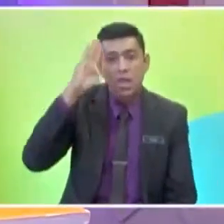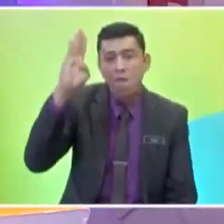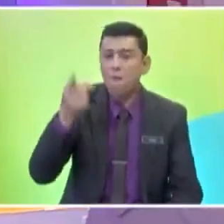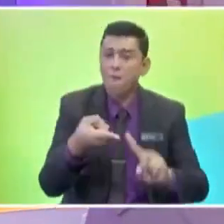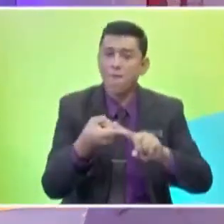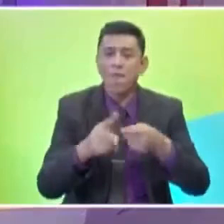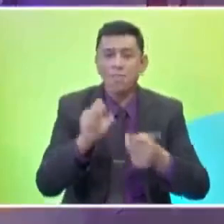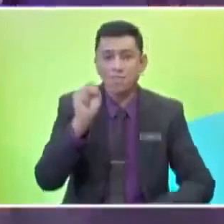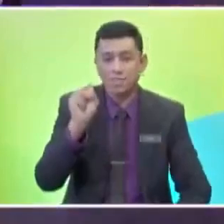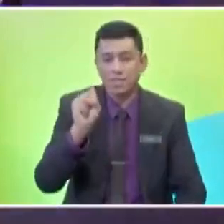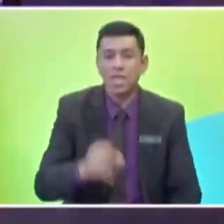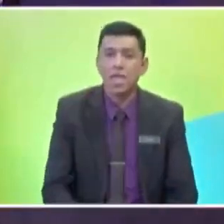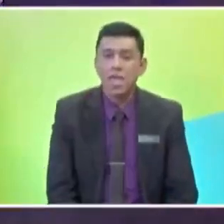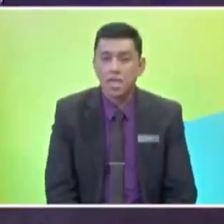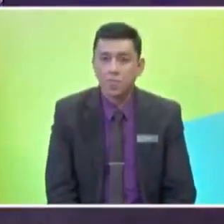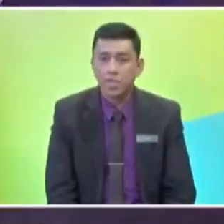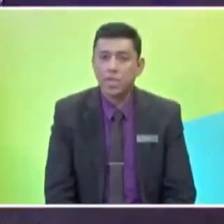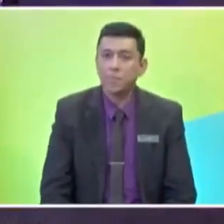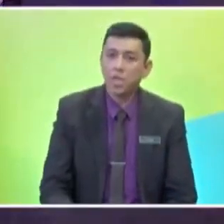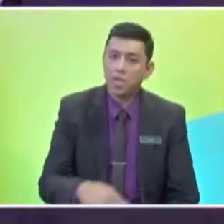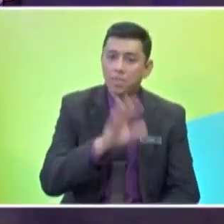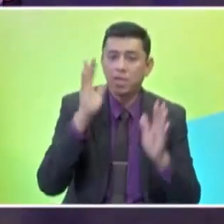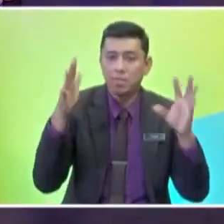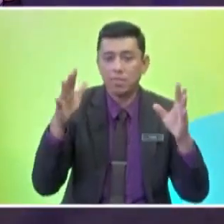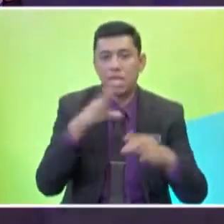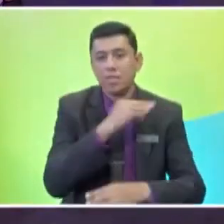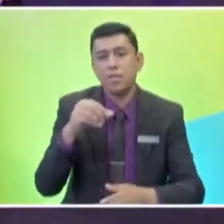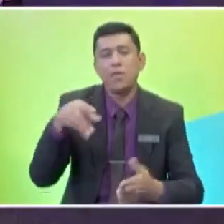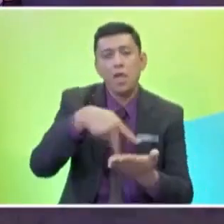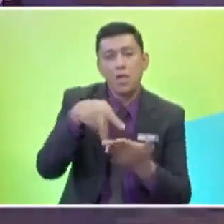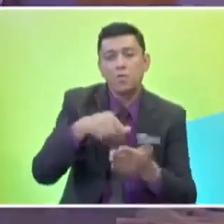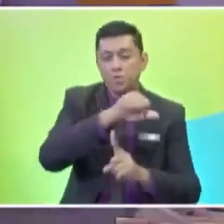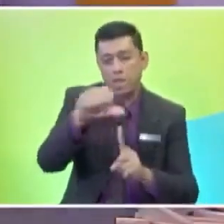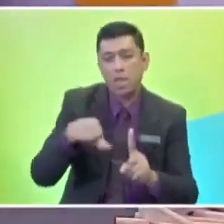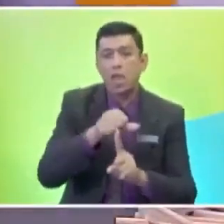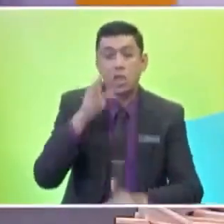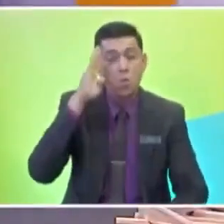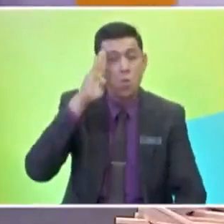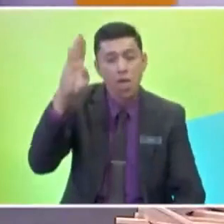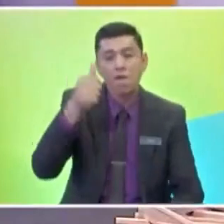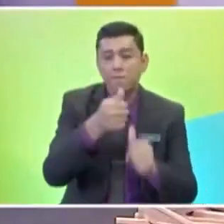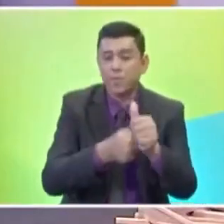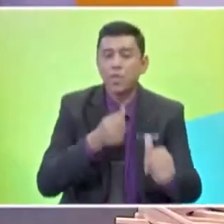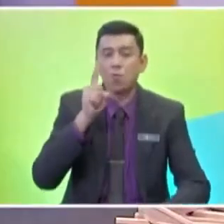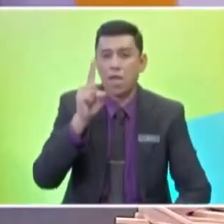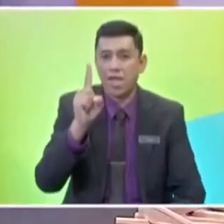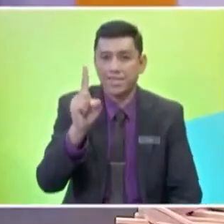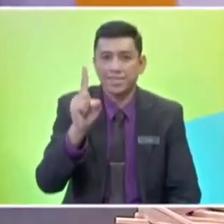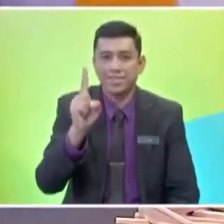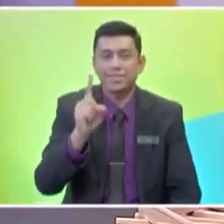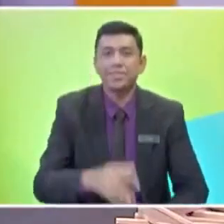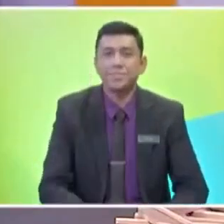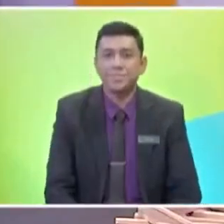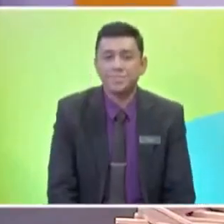Hello friends. Wave hands and dance around. Hello everyone.